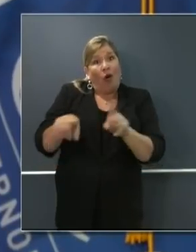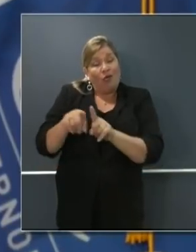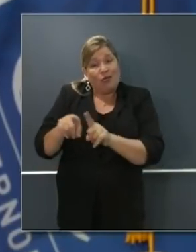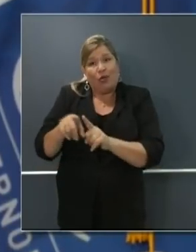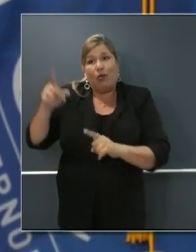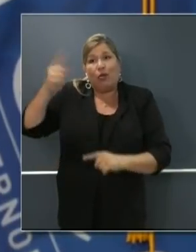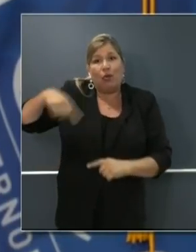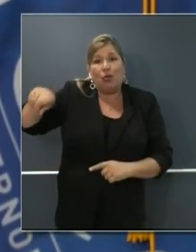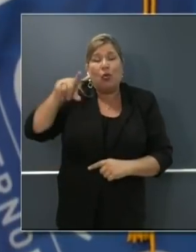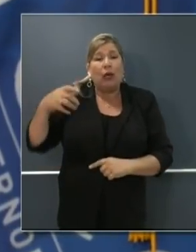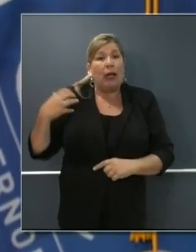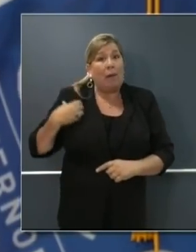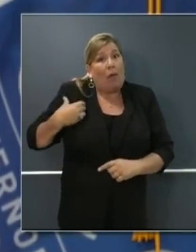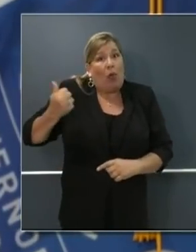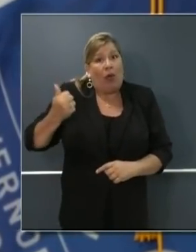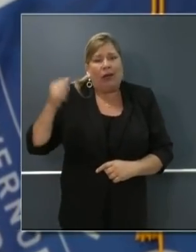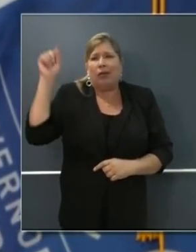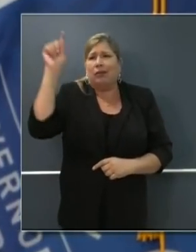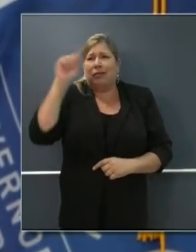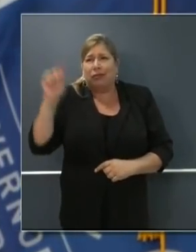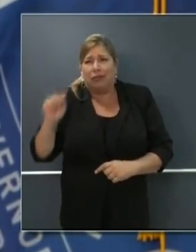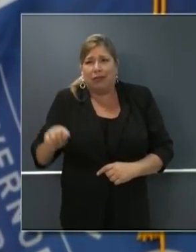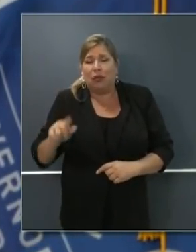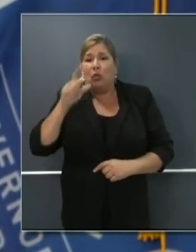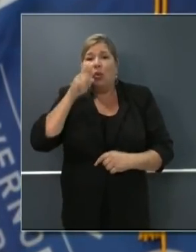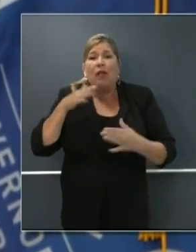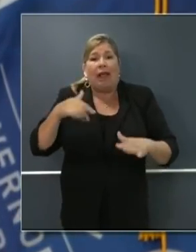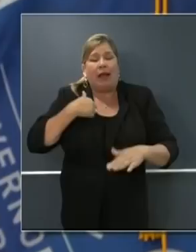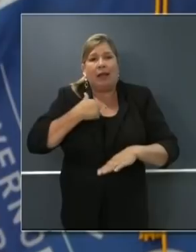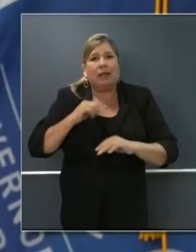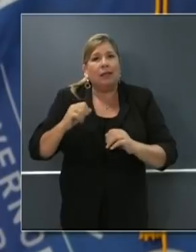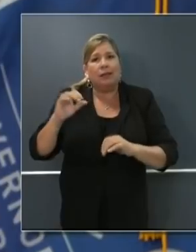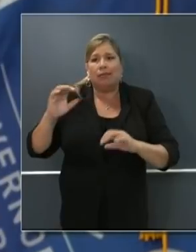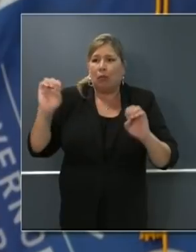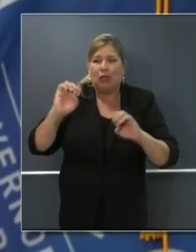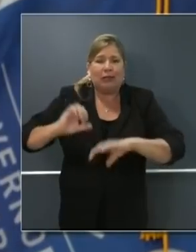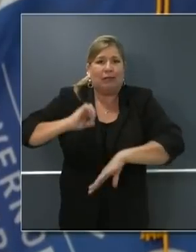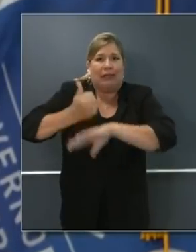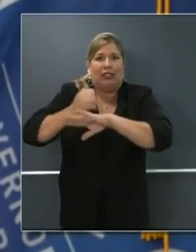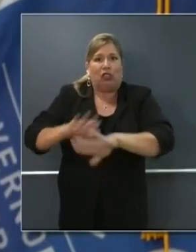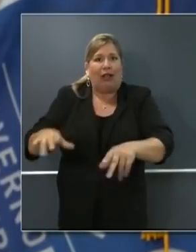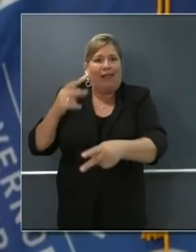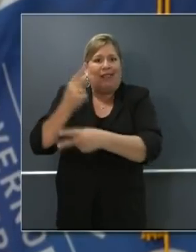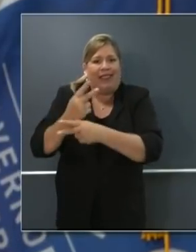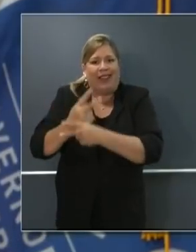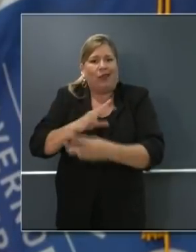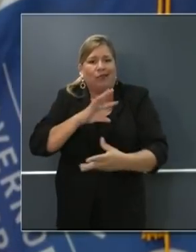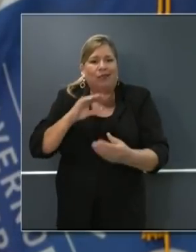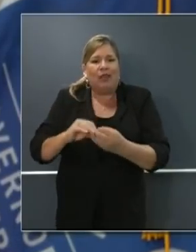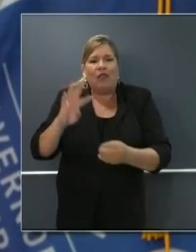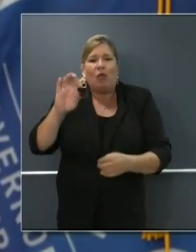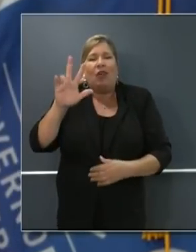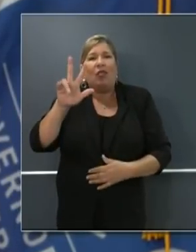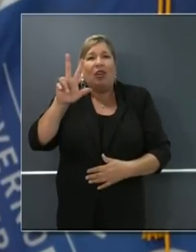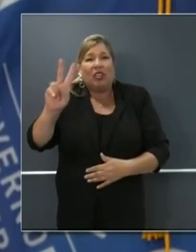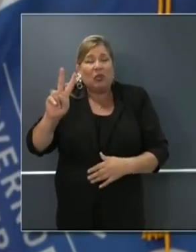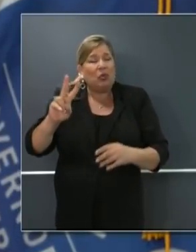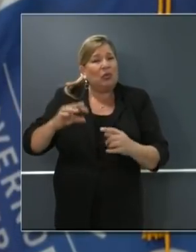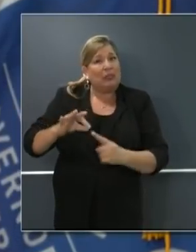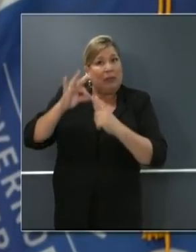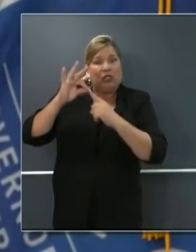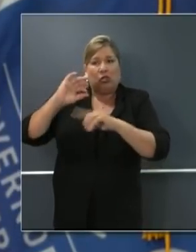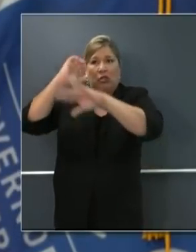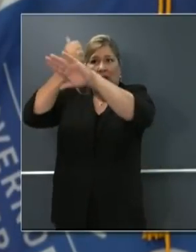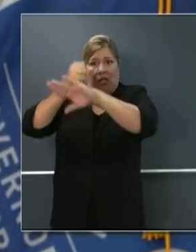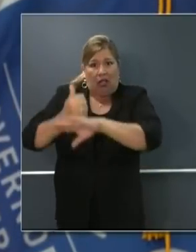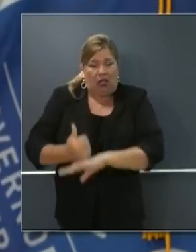able to open, the expansion that's been able to occur in family child care homes. We want to thank you for stepping up and identifying and addressing the